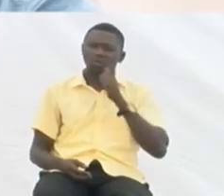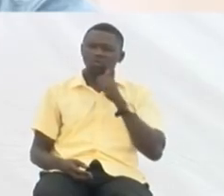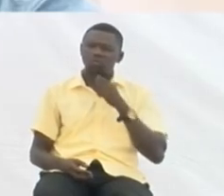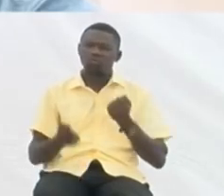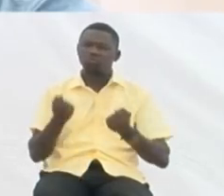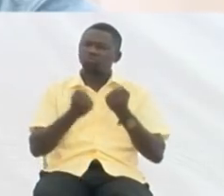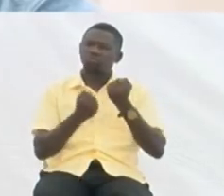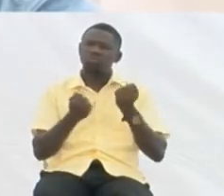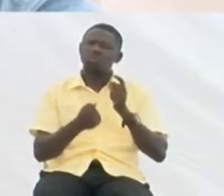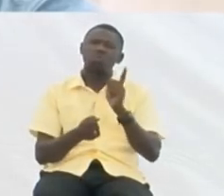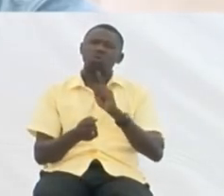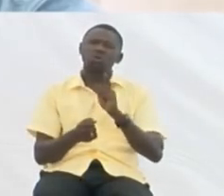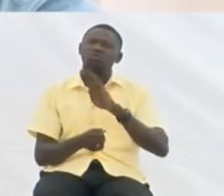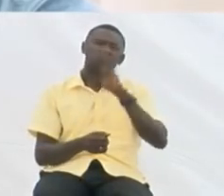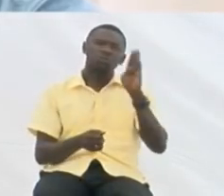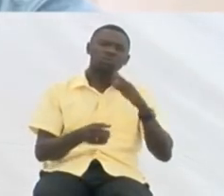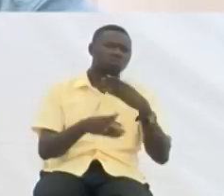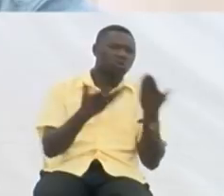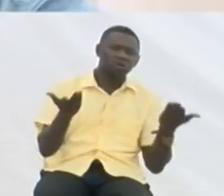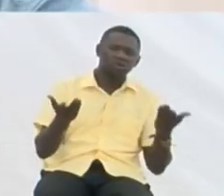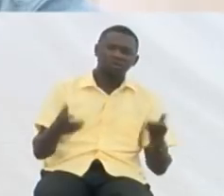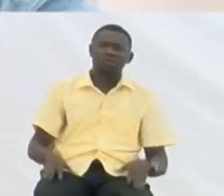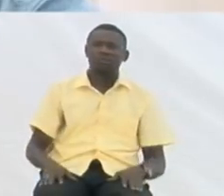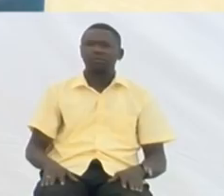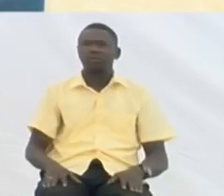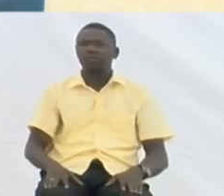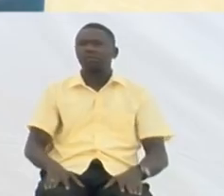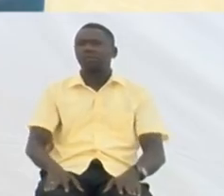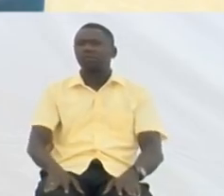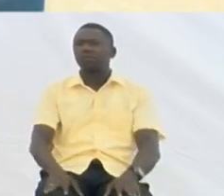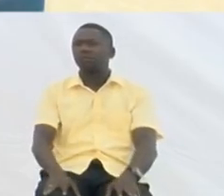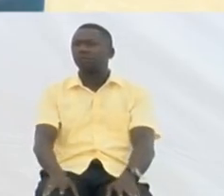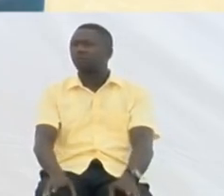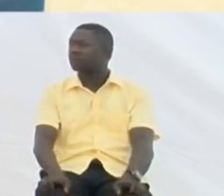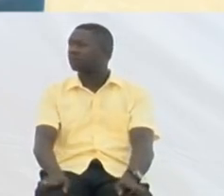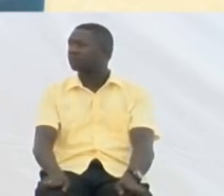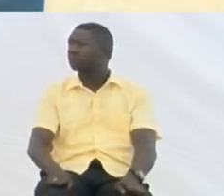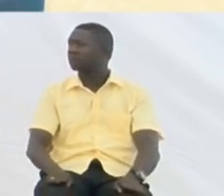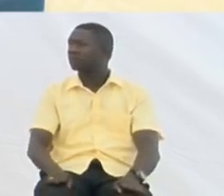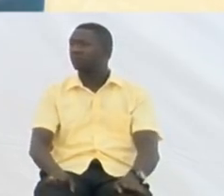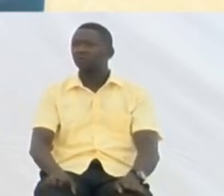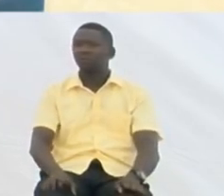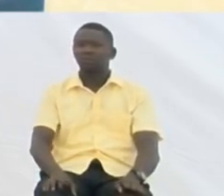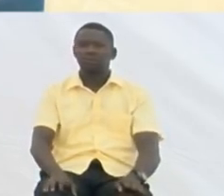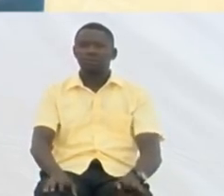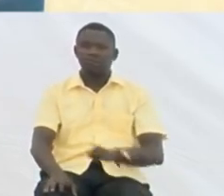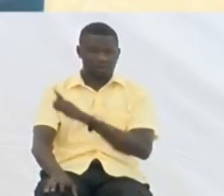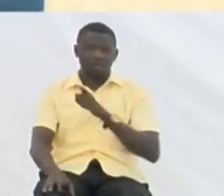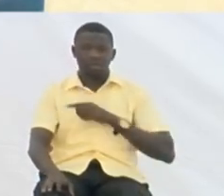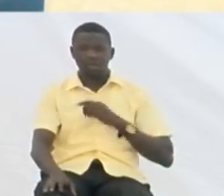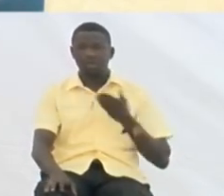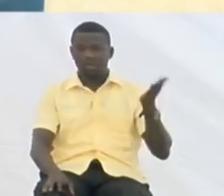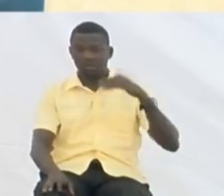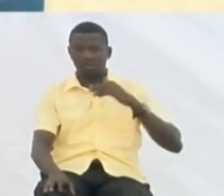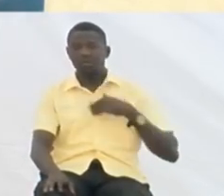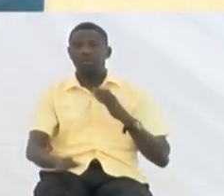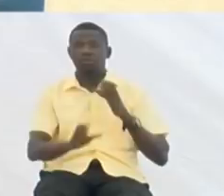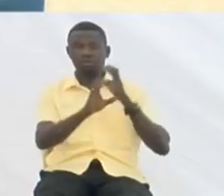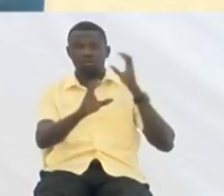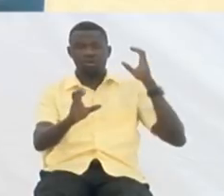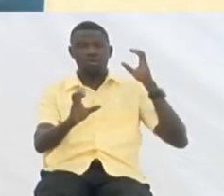for someone may be in that Jang. Ah, motor boss or another boss or some banana. They came